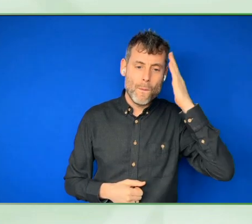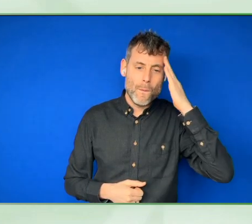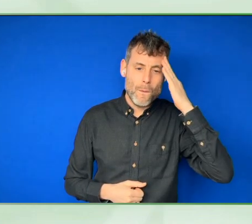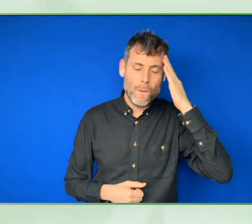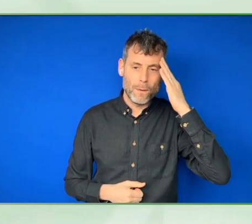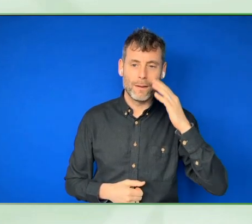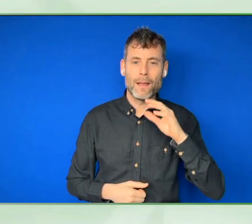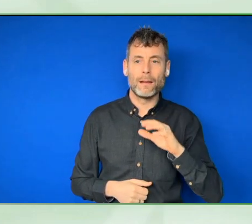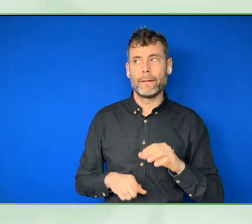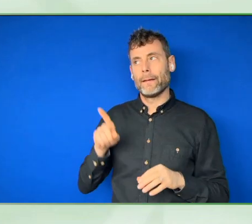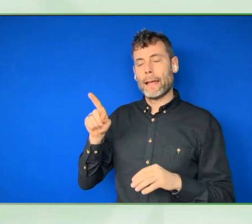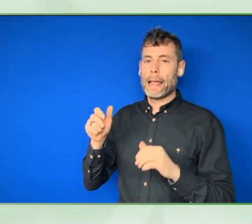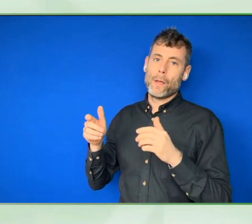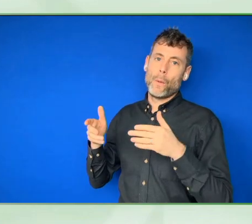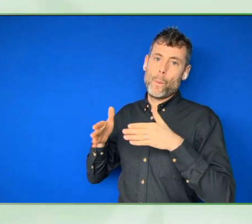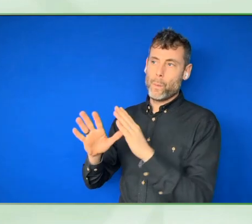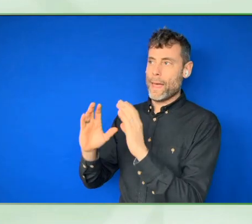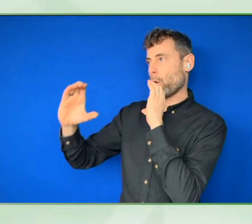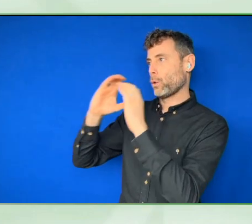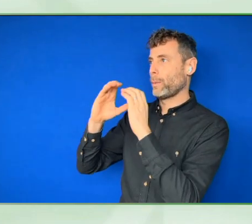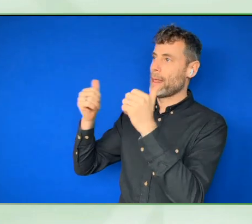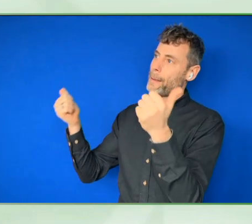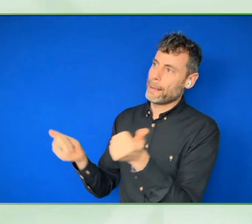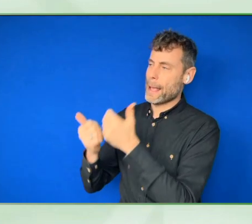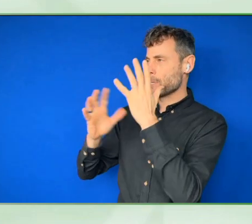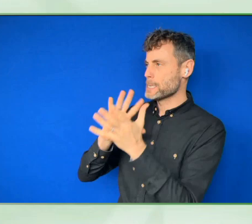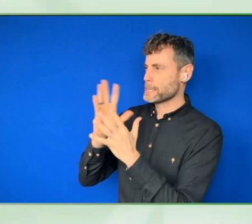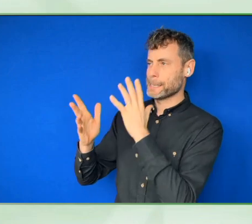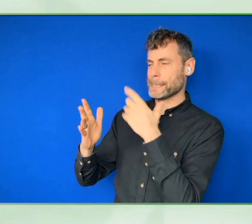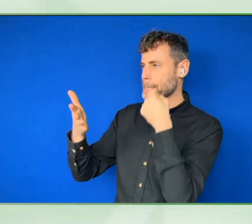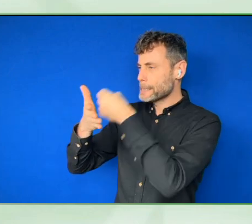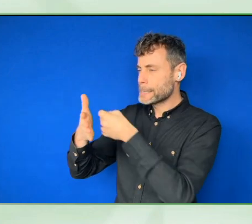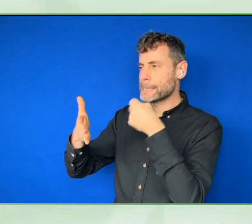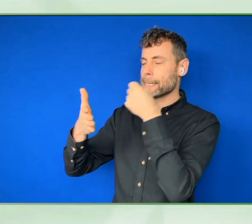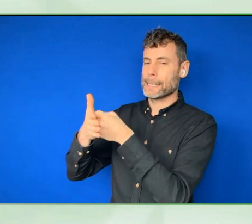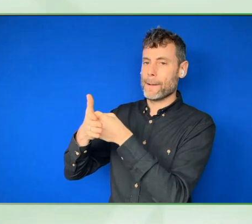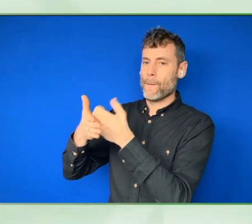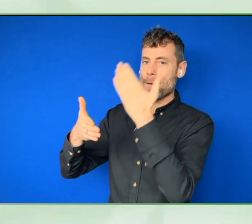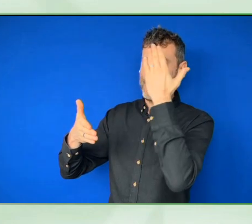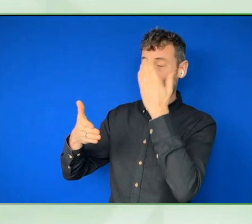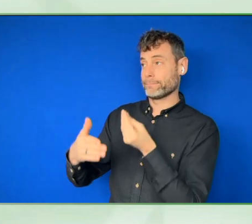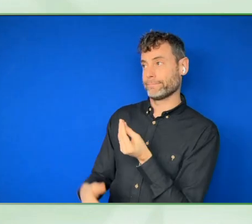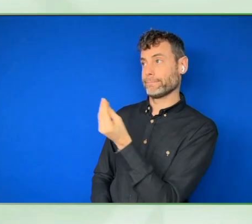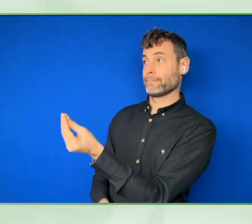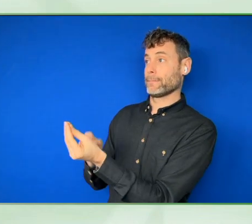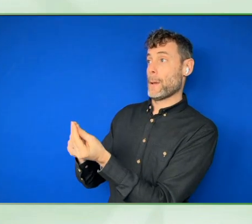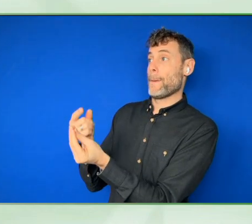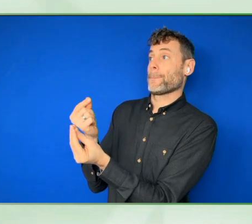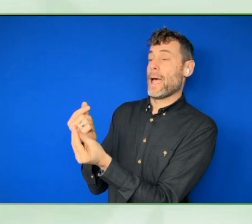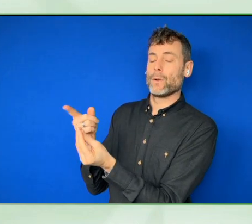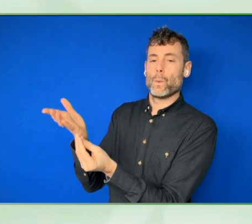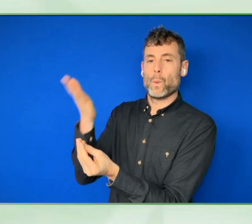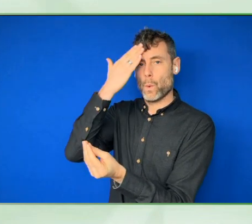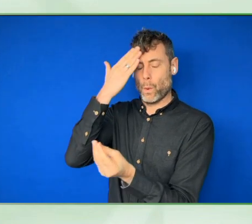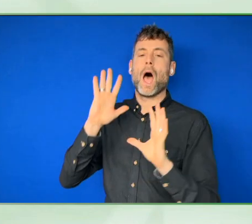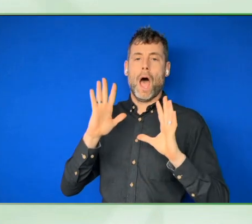want to be authentic to ourselves. So we're not going to say absolutely anything, but that's such a powerful thing to say. And so doing our